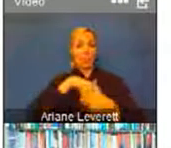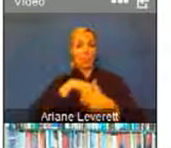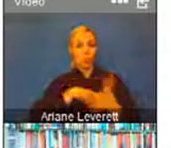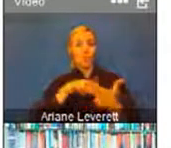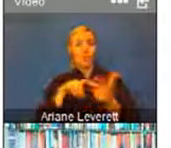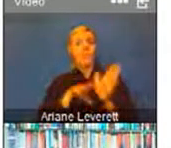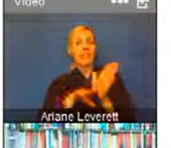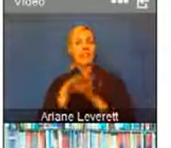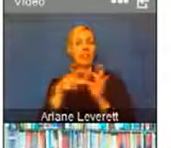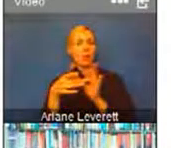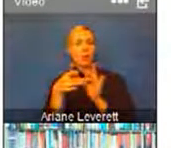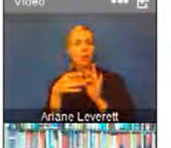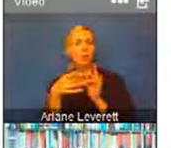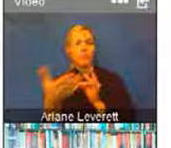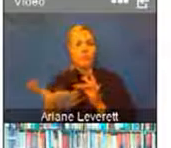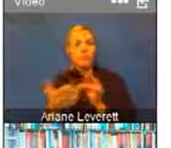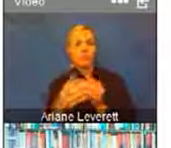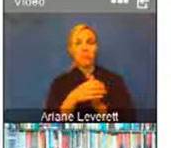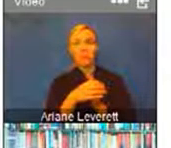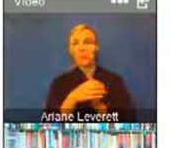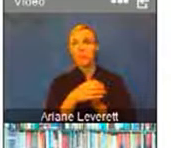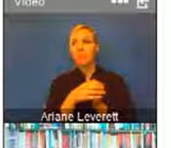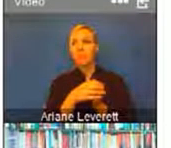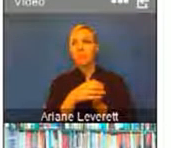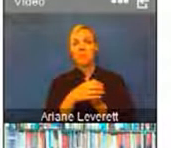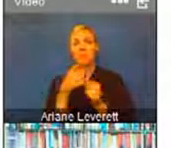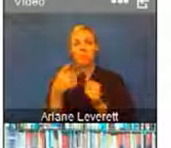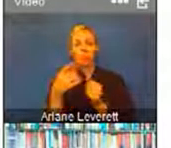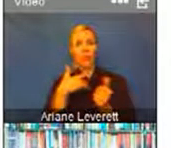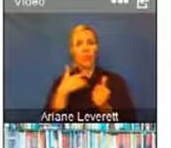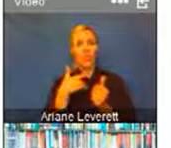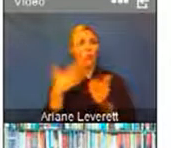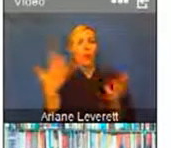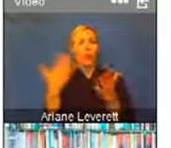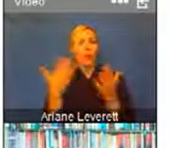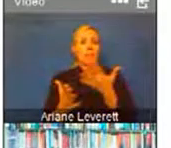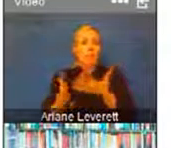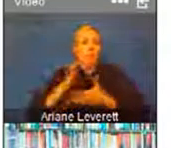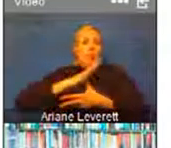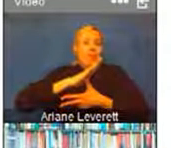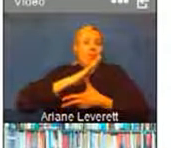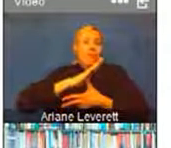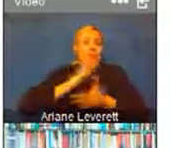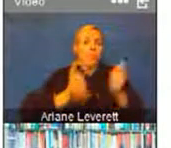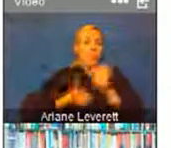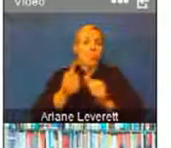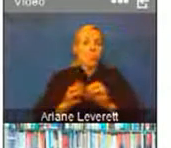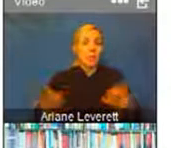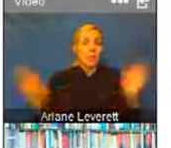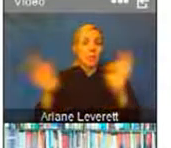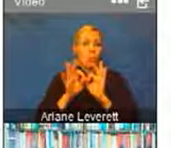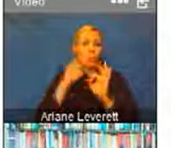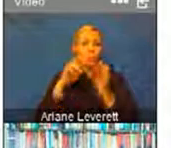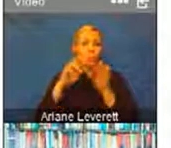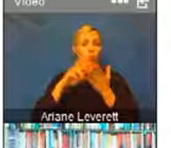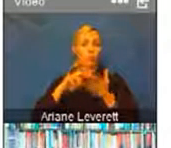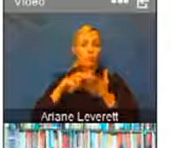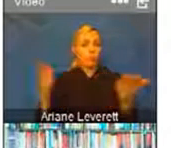sing often, because the first years are so important. And that's so good that now in